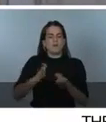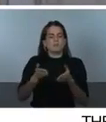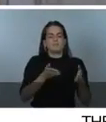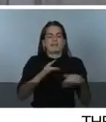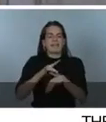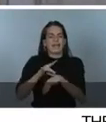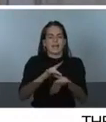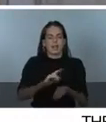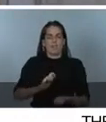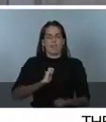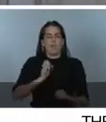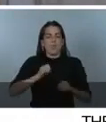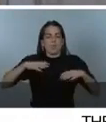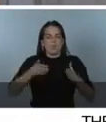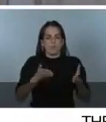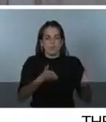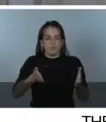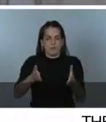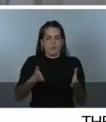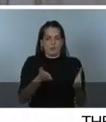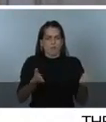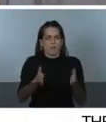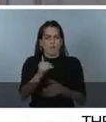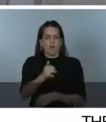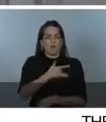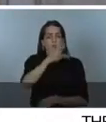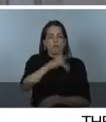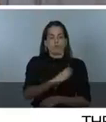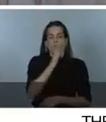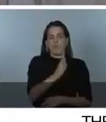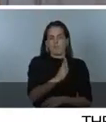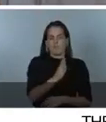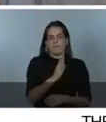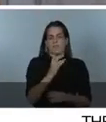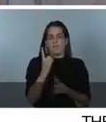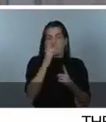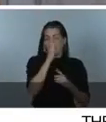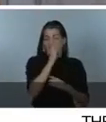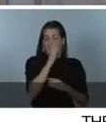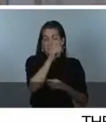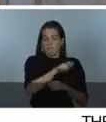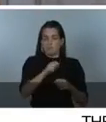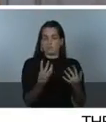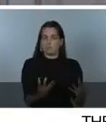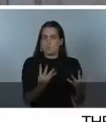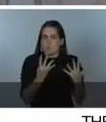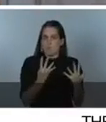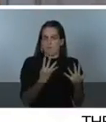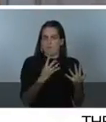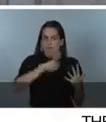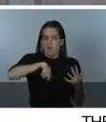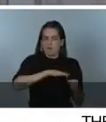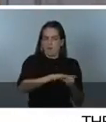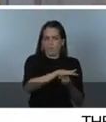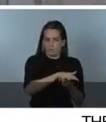Spanish politics, including Catalan politics, has become a lot more polarised in recent years, both due to the Catalan conflict and also